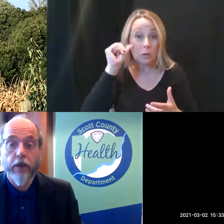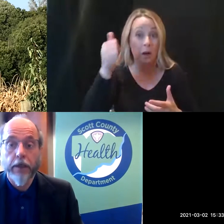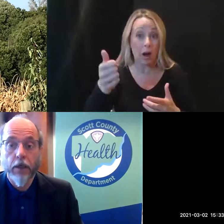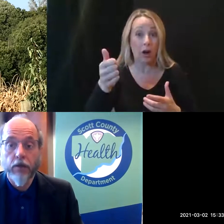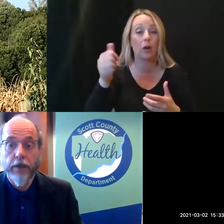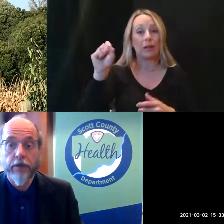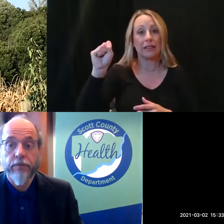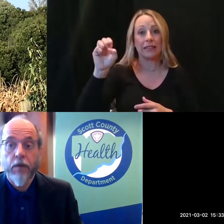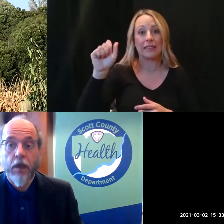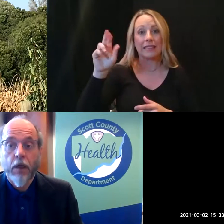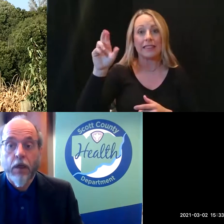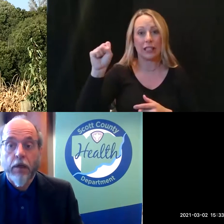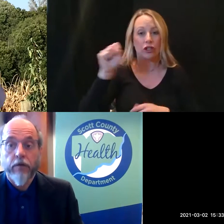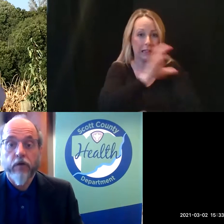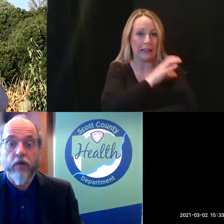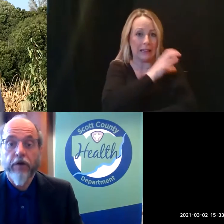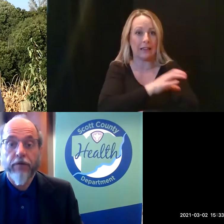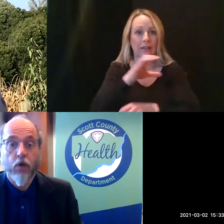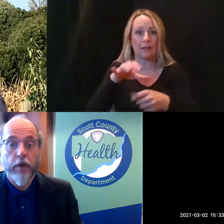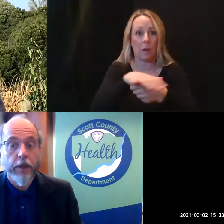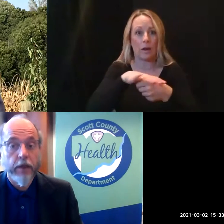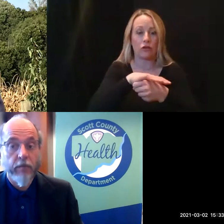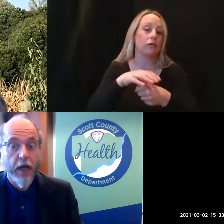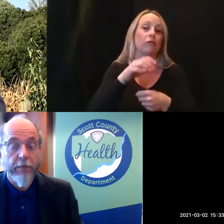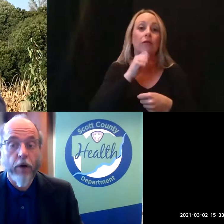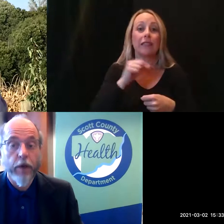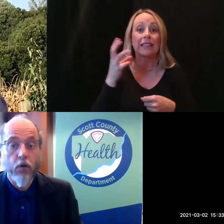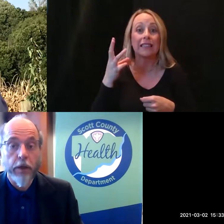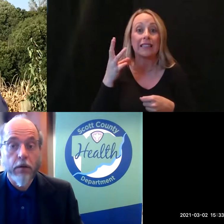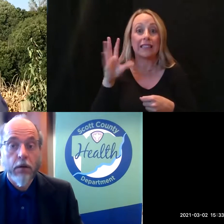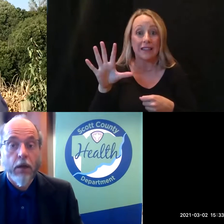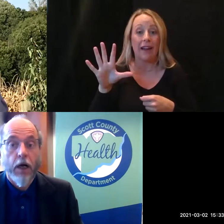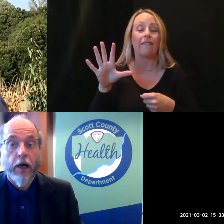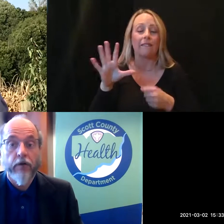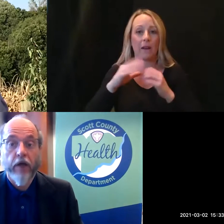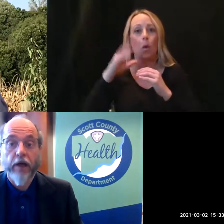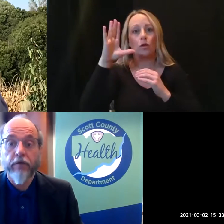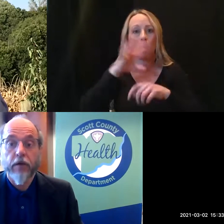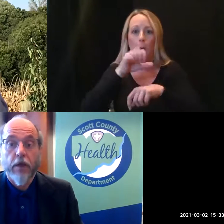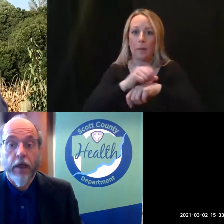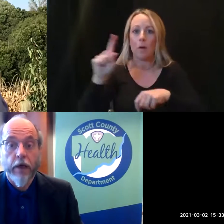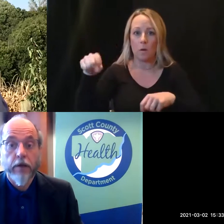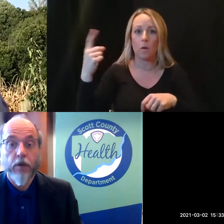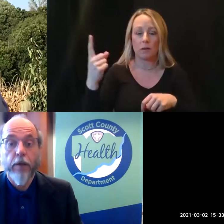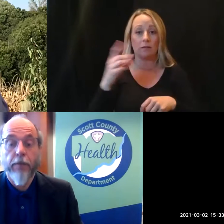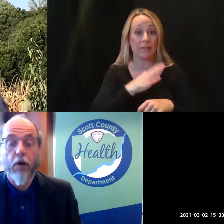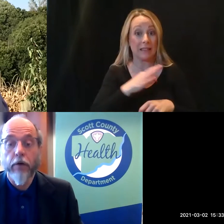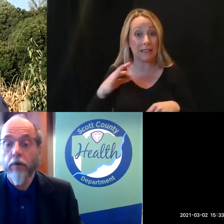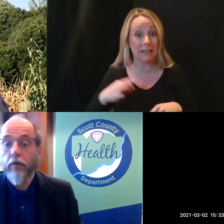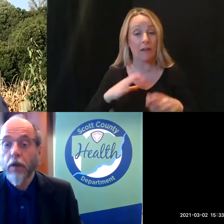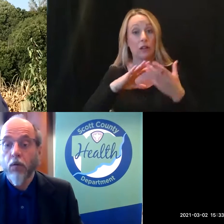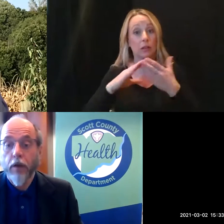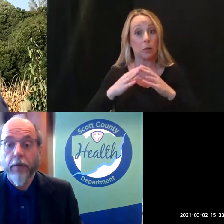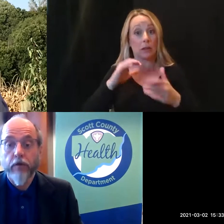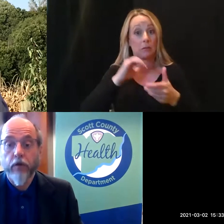Sears Clinic location. The 65 and older clinic is by appointment only. Our staff and our community